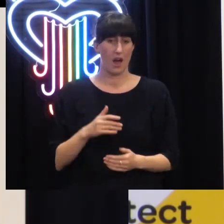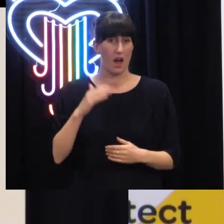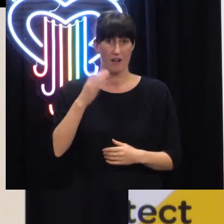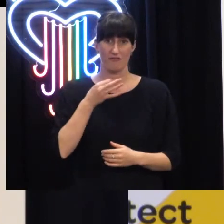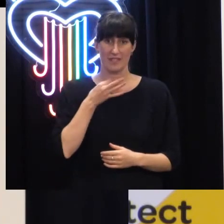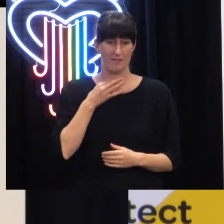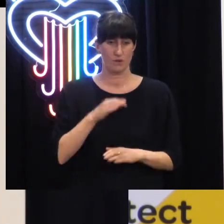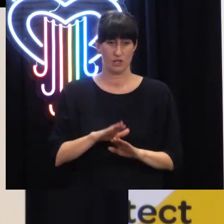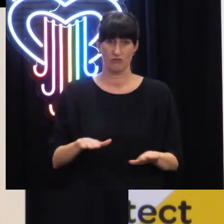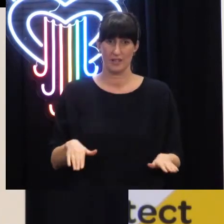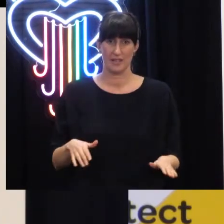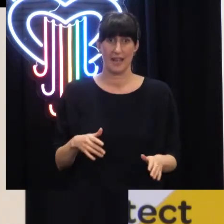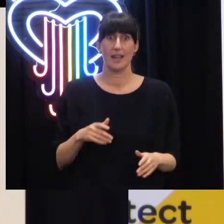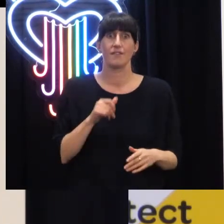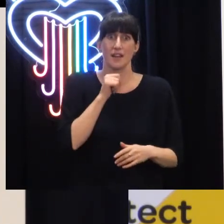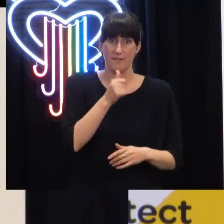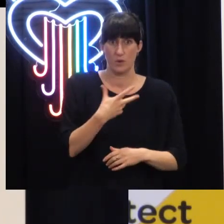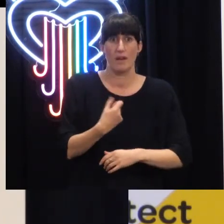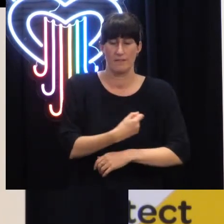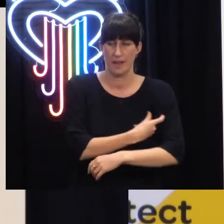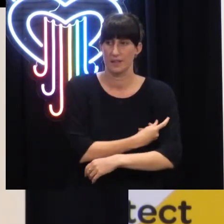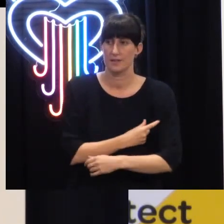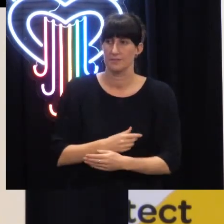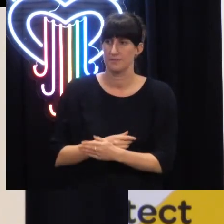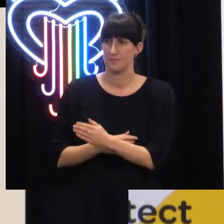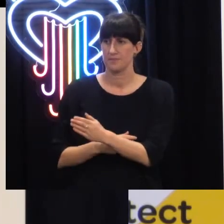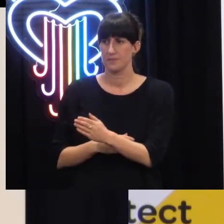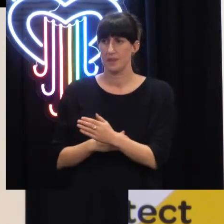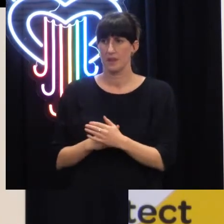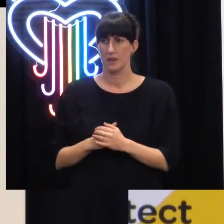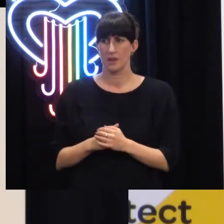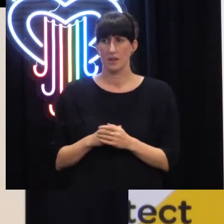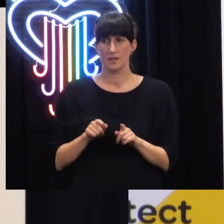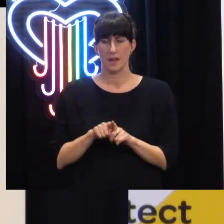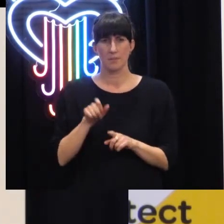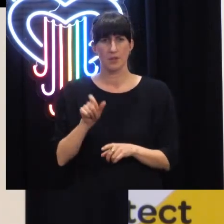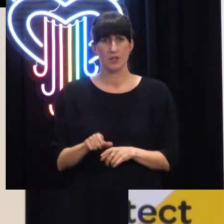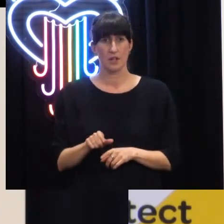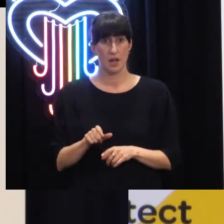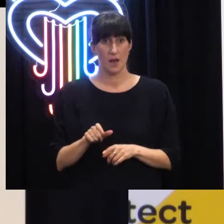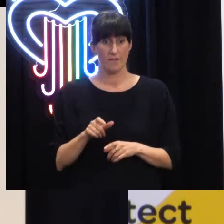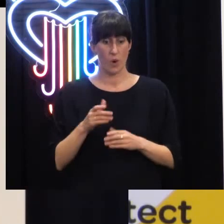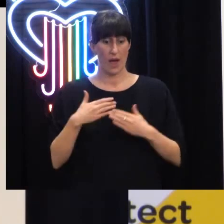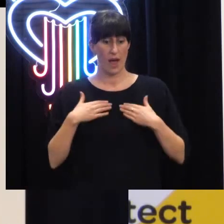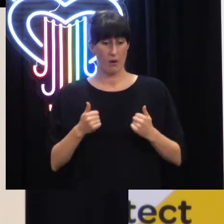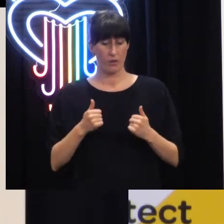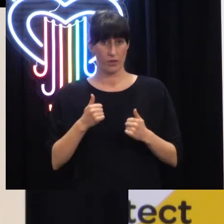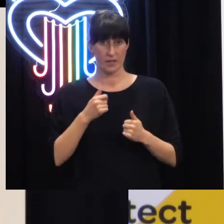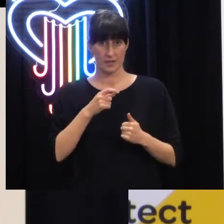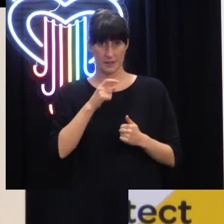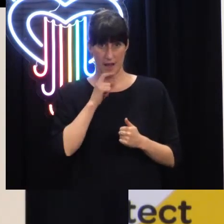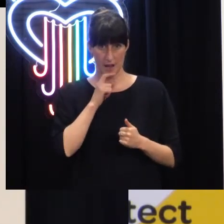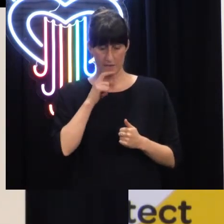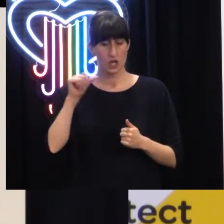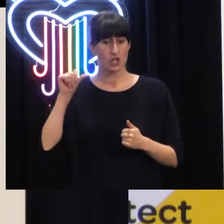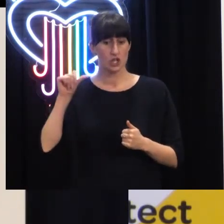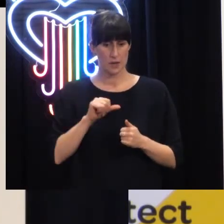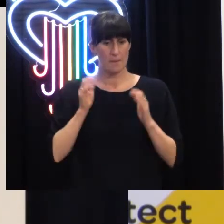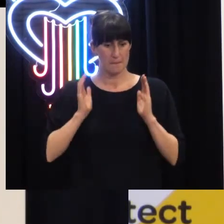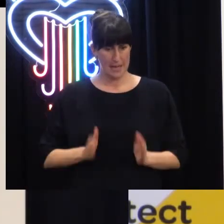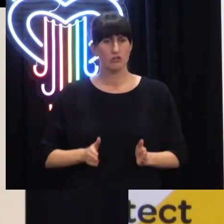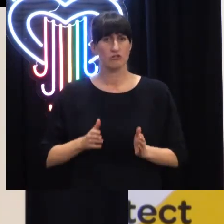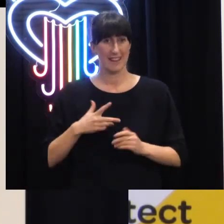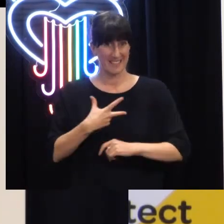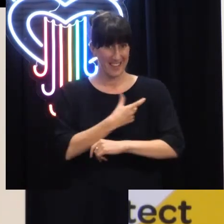should vaccination be mandatory for health workers, or is this something that you're looking at? Yes, it is something we're looking at. Perhaps what I might